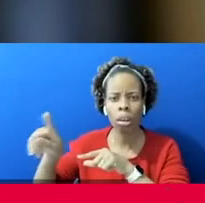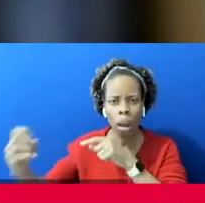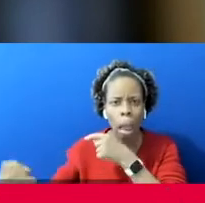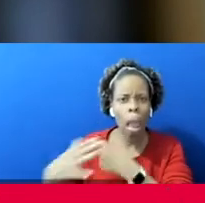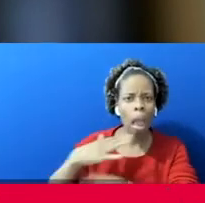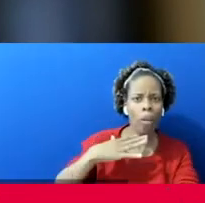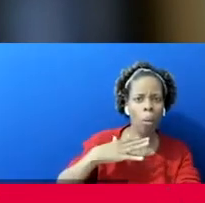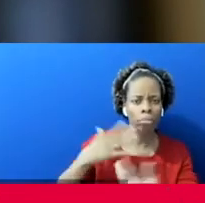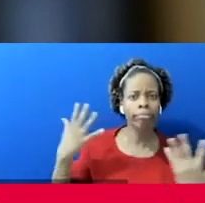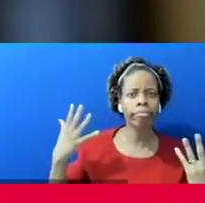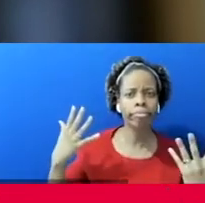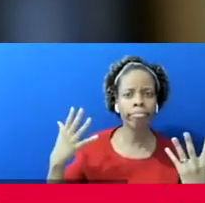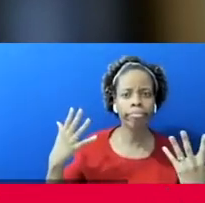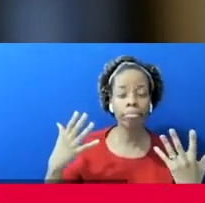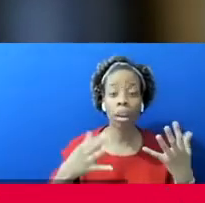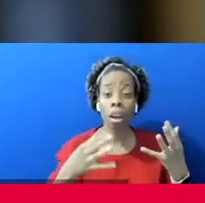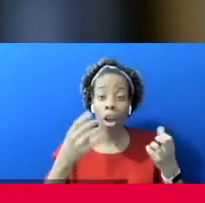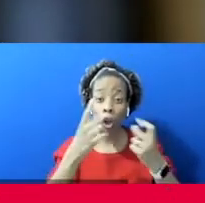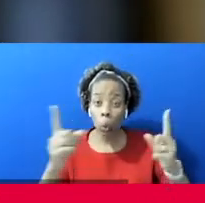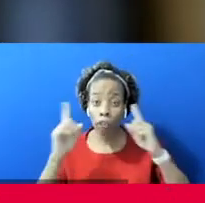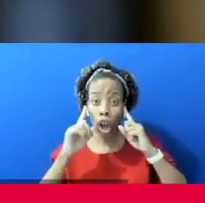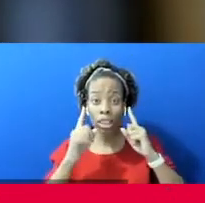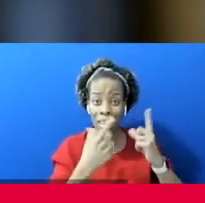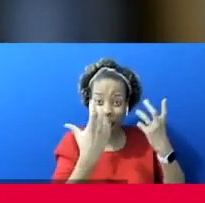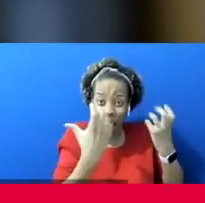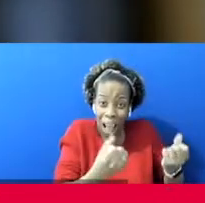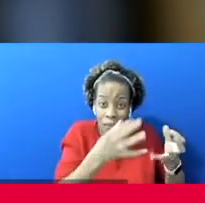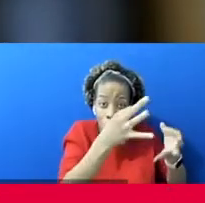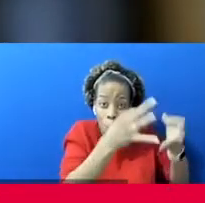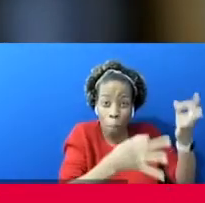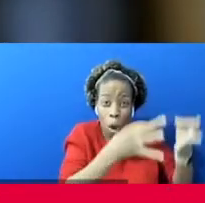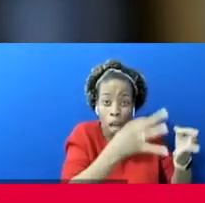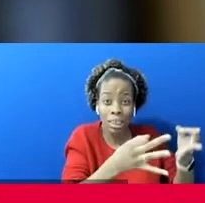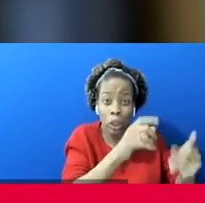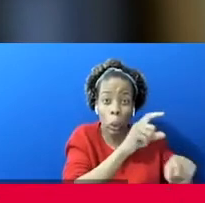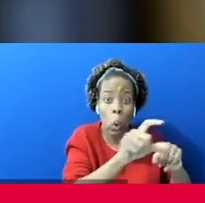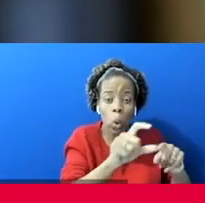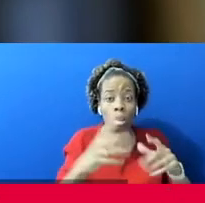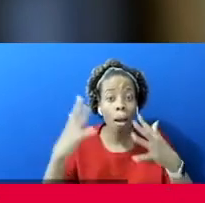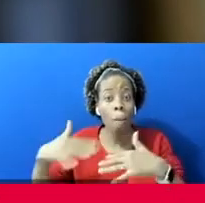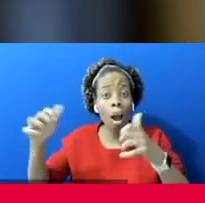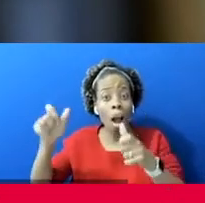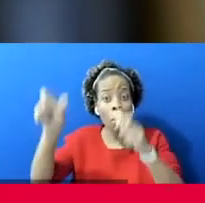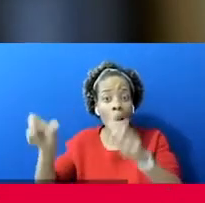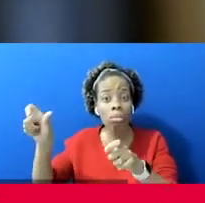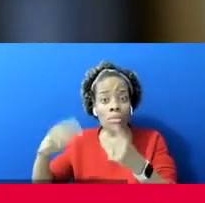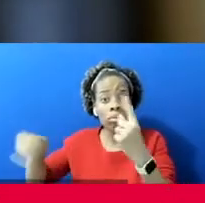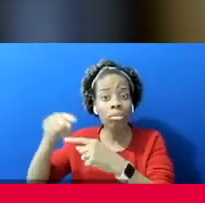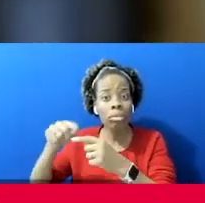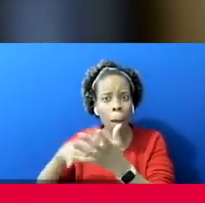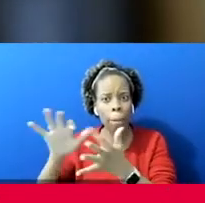they do political courses. Half the people in parliament studied politics at some time at a university. So